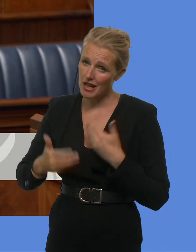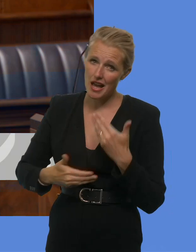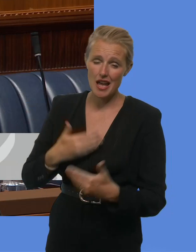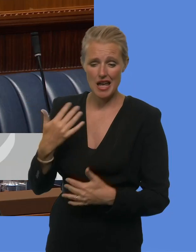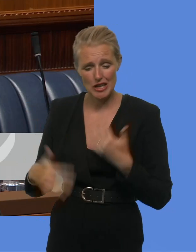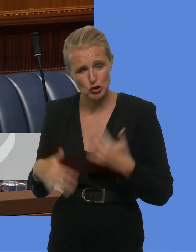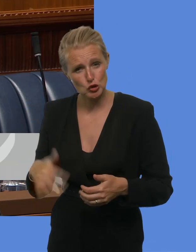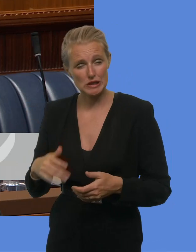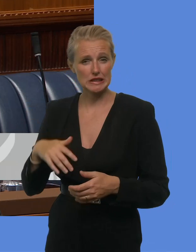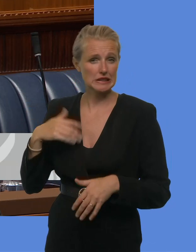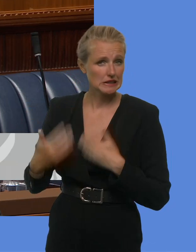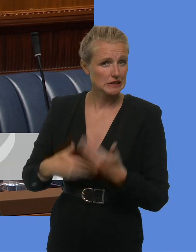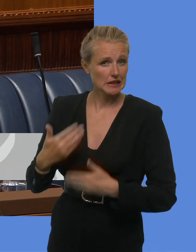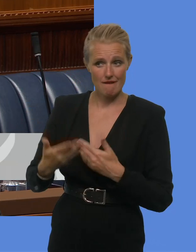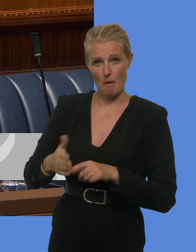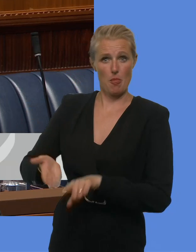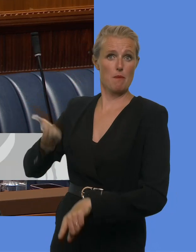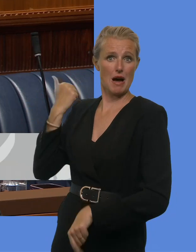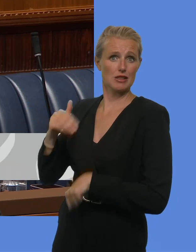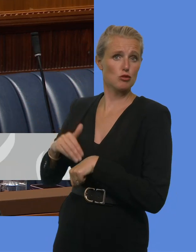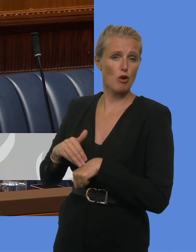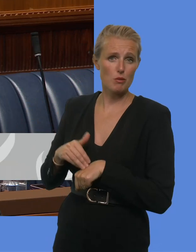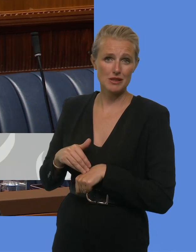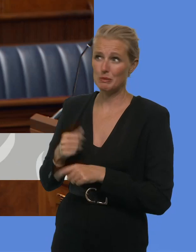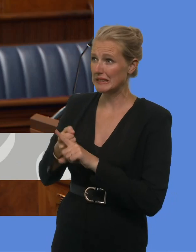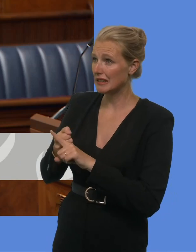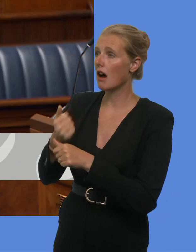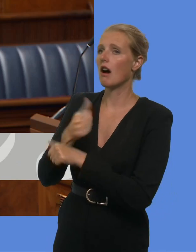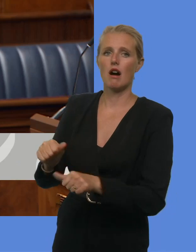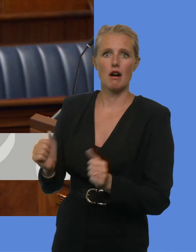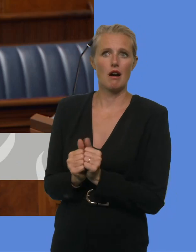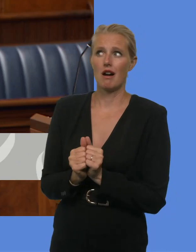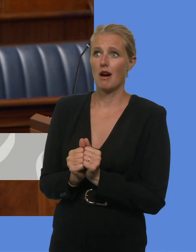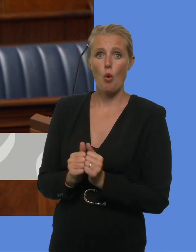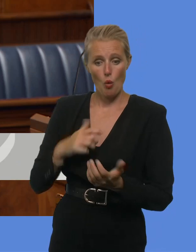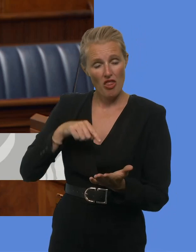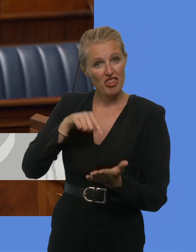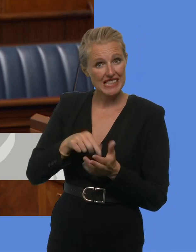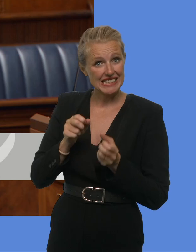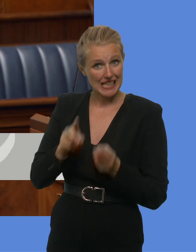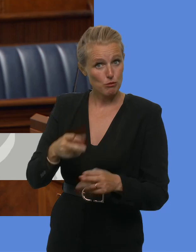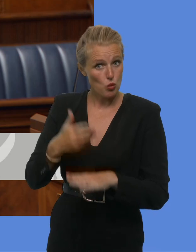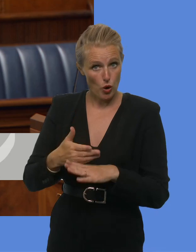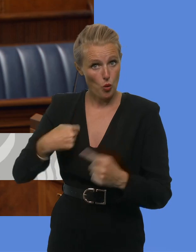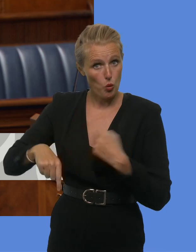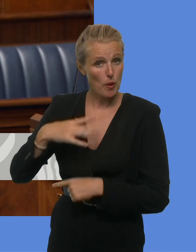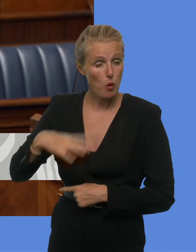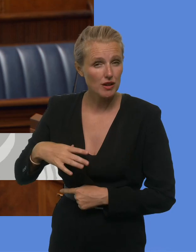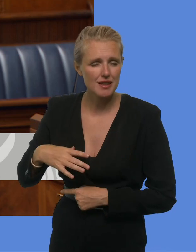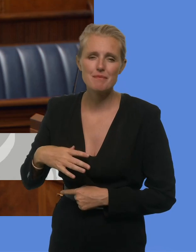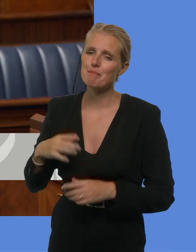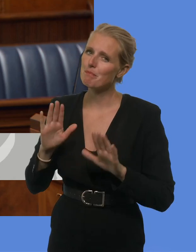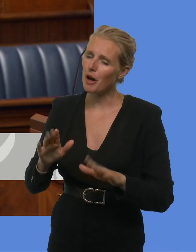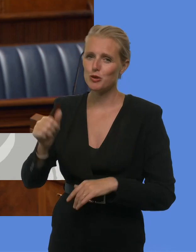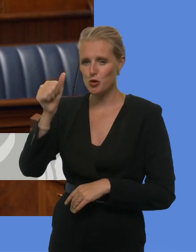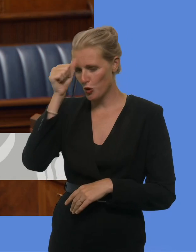the injuries from the past. And we want this scheme to work, but as the member will be aware, there are a lot